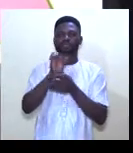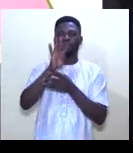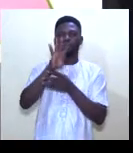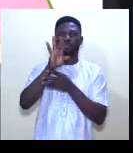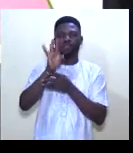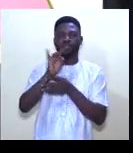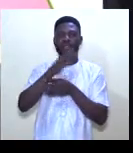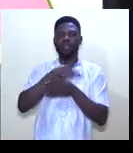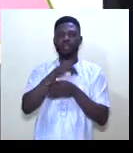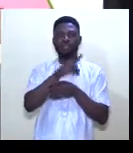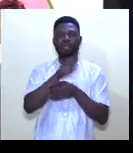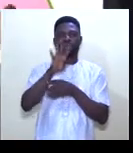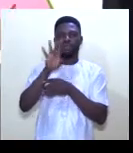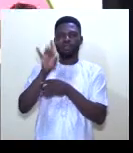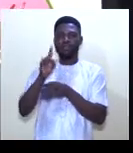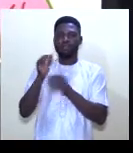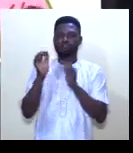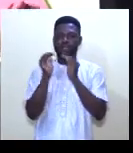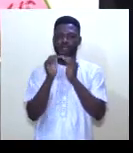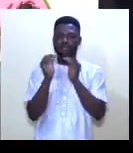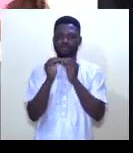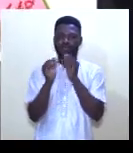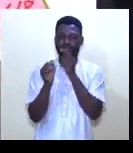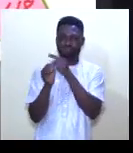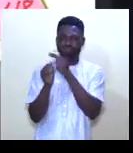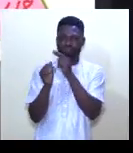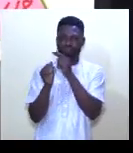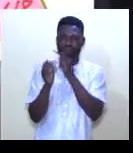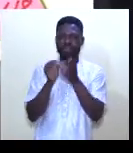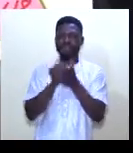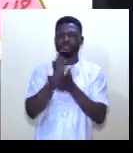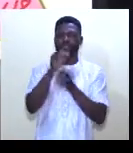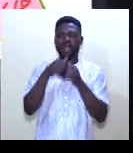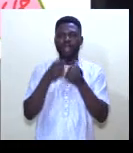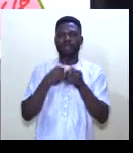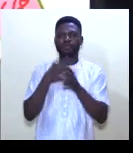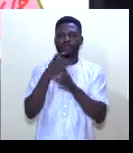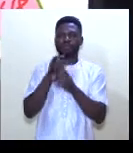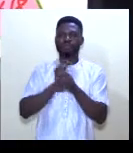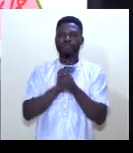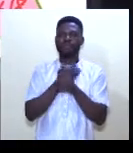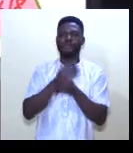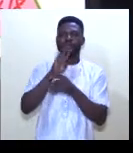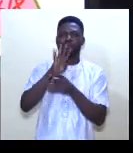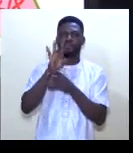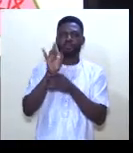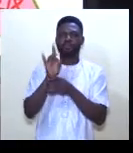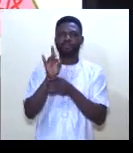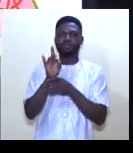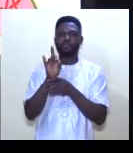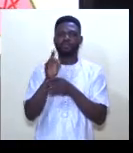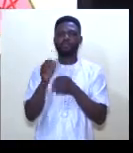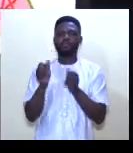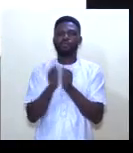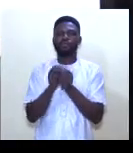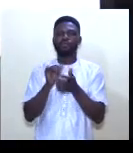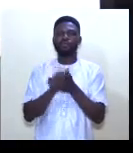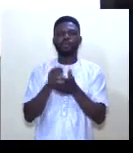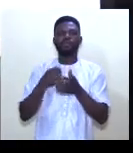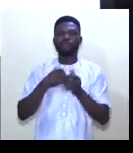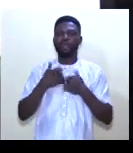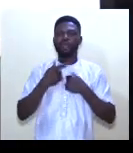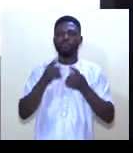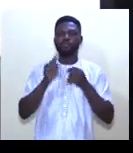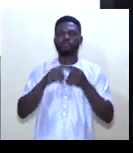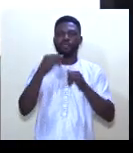So this is 48, and this is 48. They are equal. So that's how we got our 48. Okay, so with